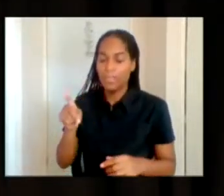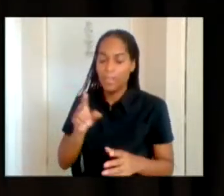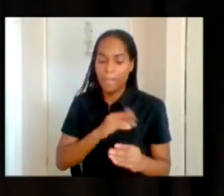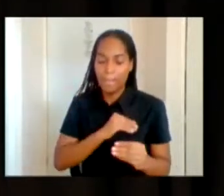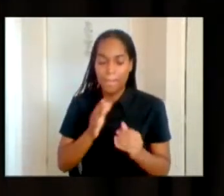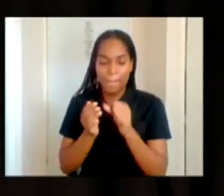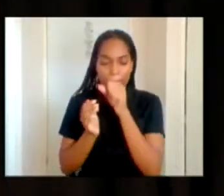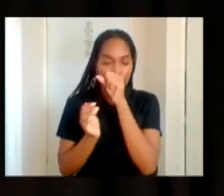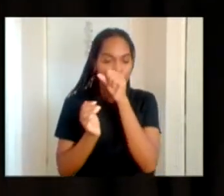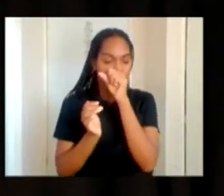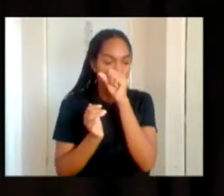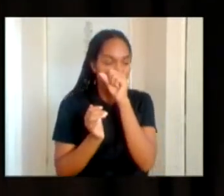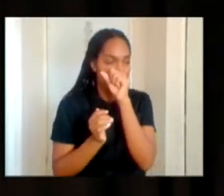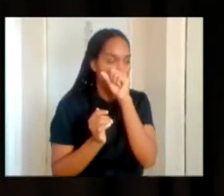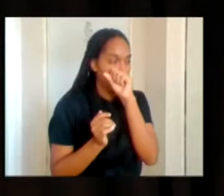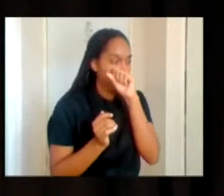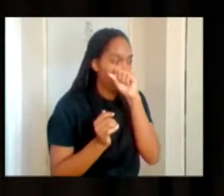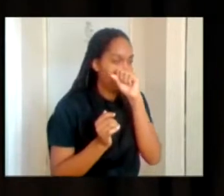tallied up.